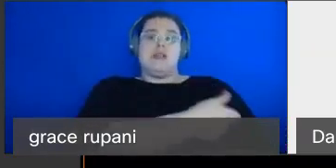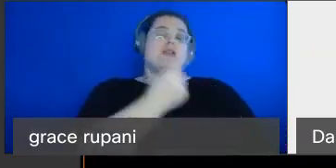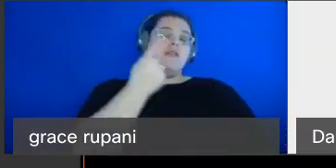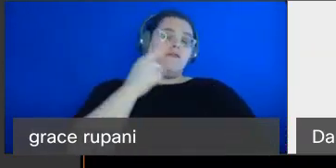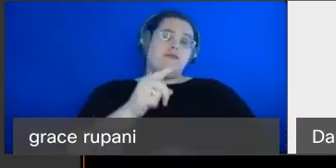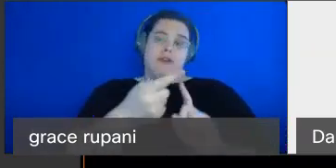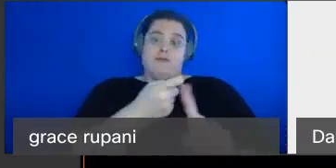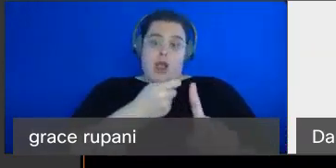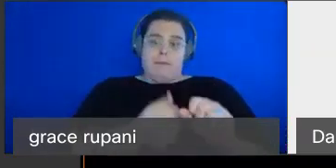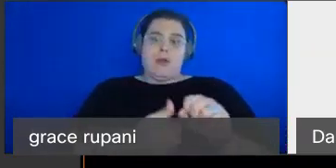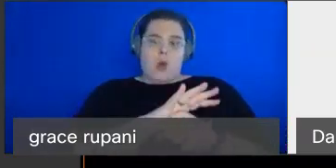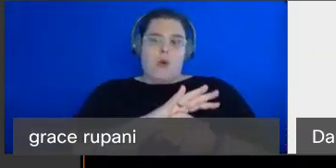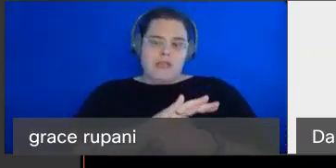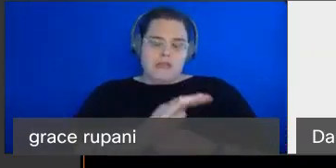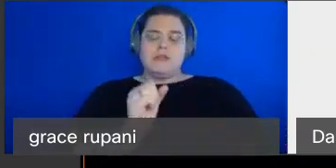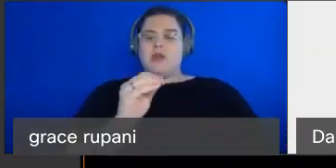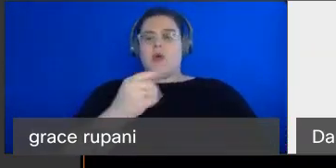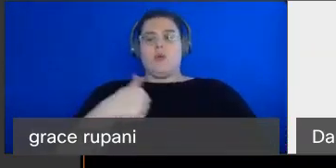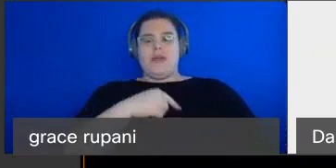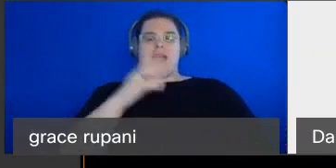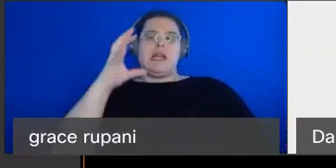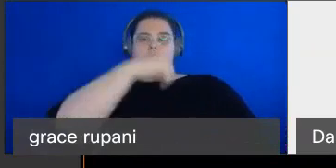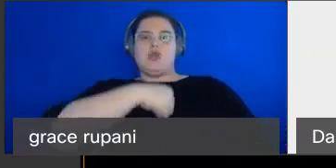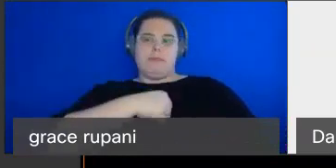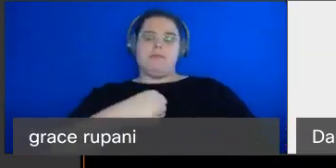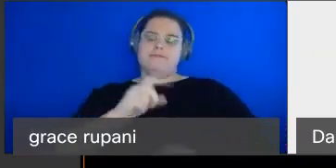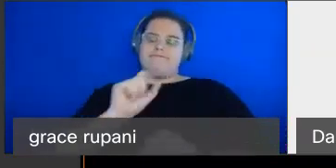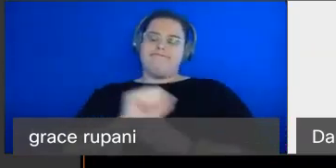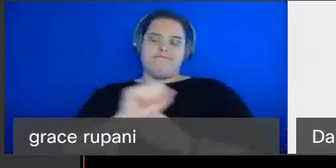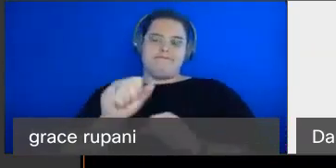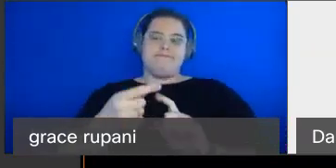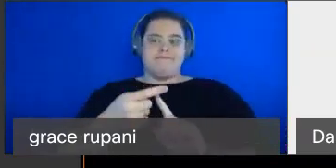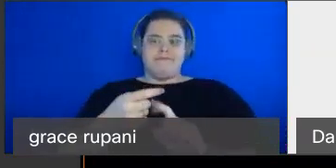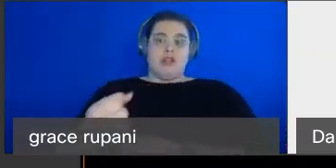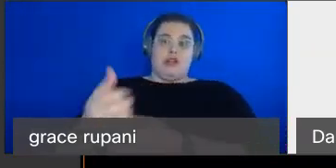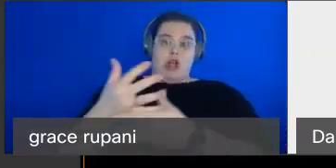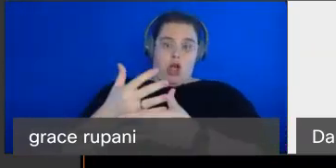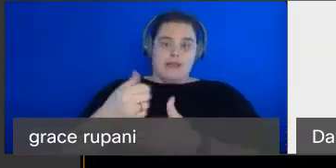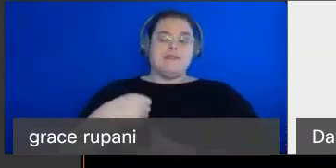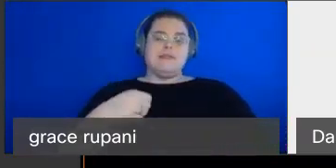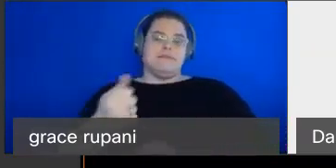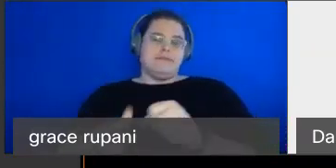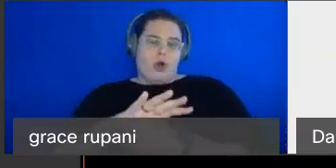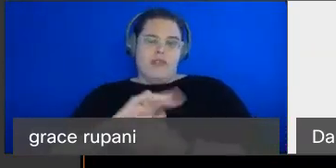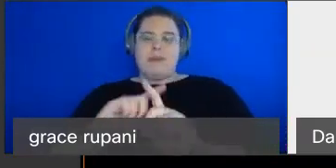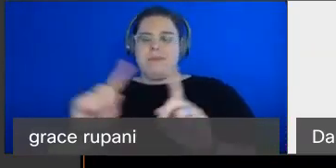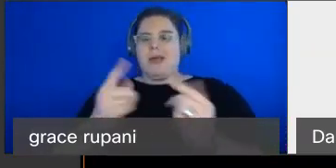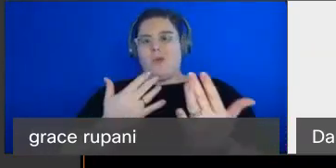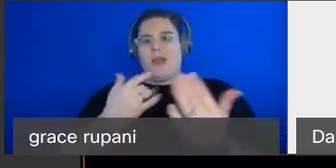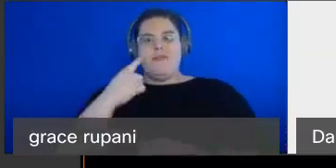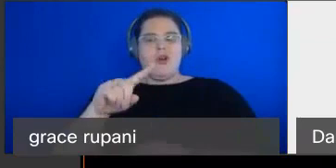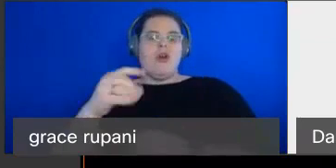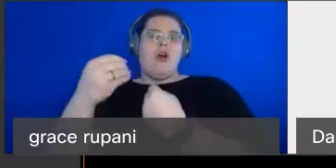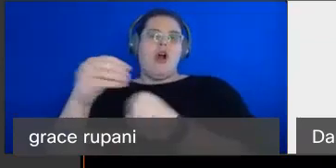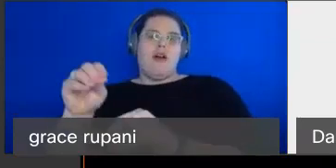being presumed COVID. And we'll get that confirmation, of course, from OCME. But so to date, we have a total